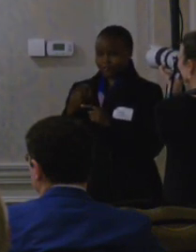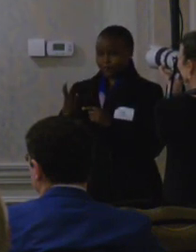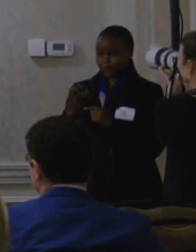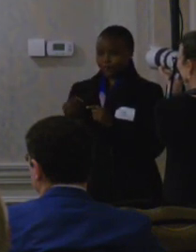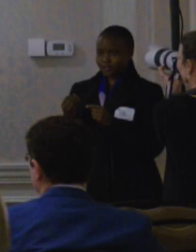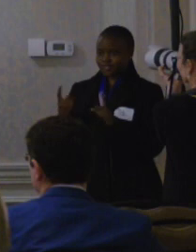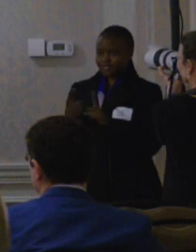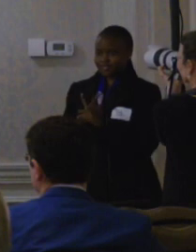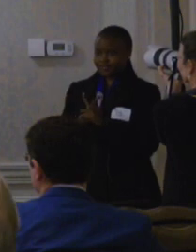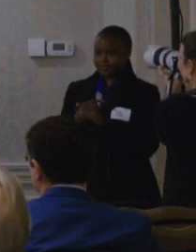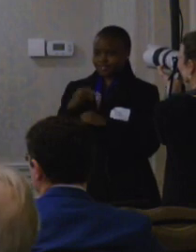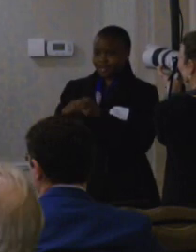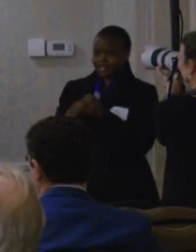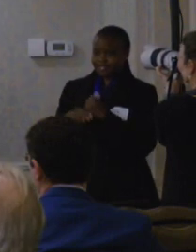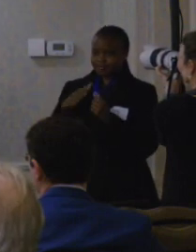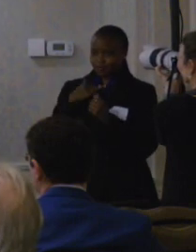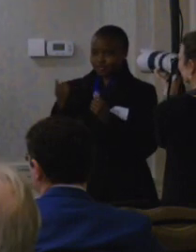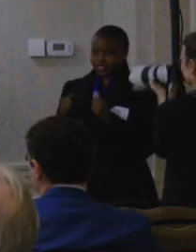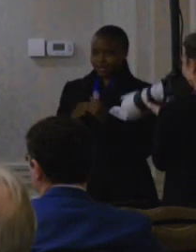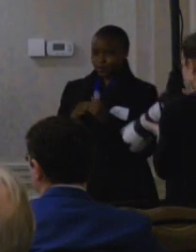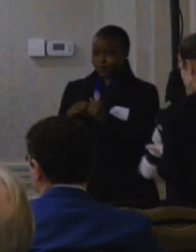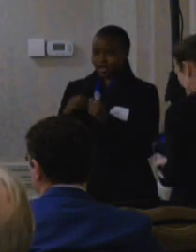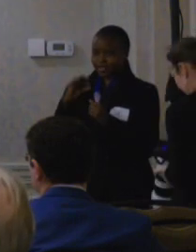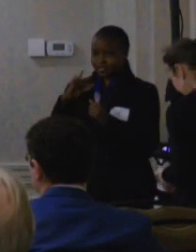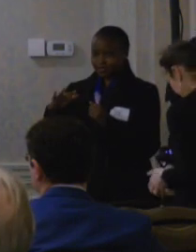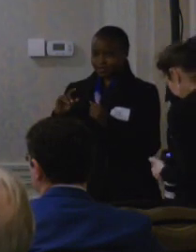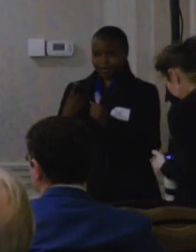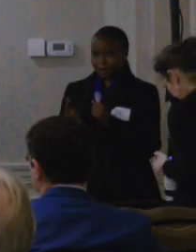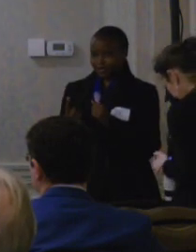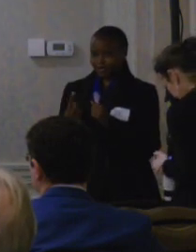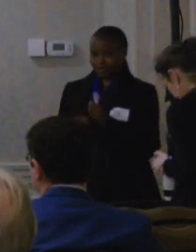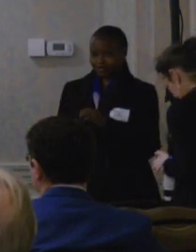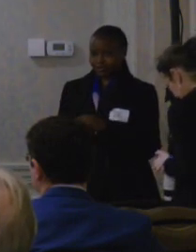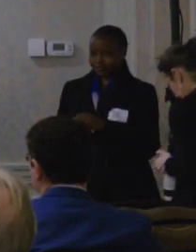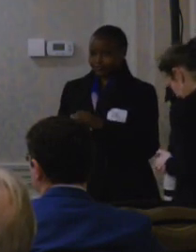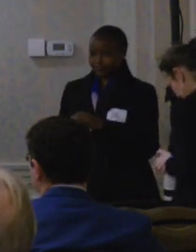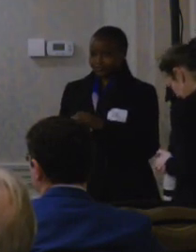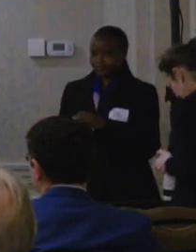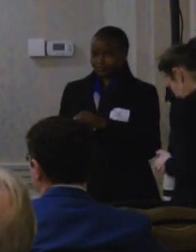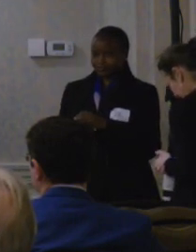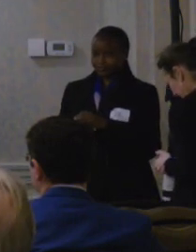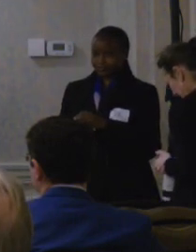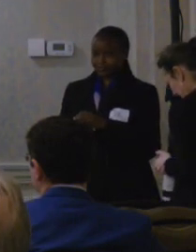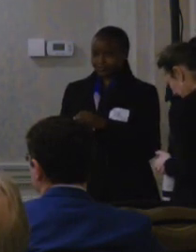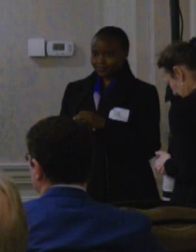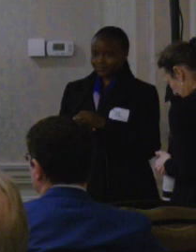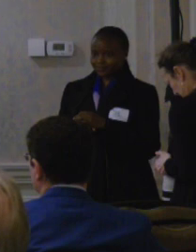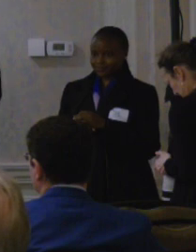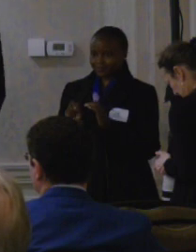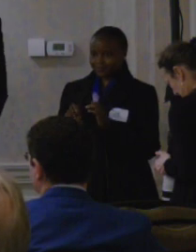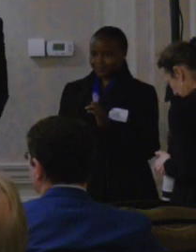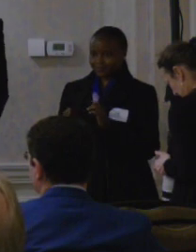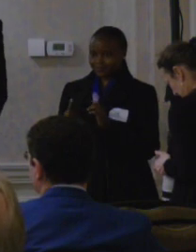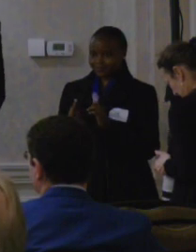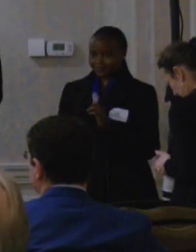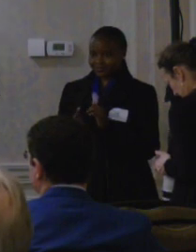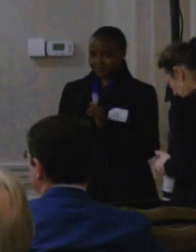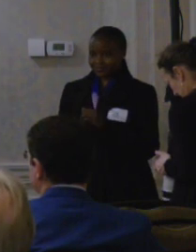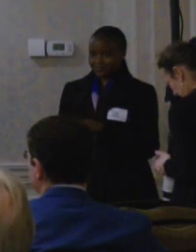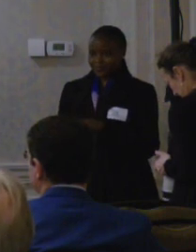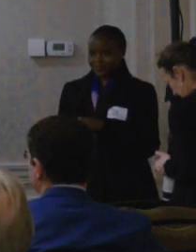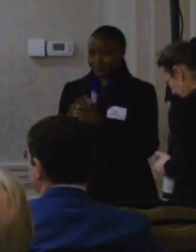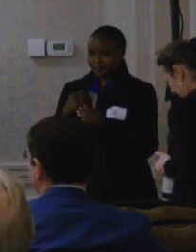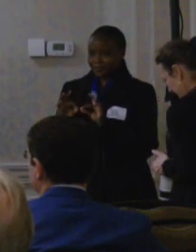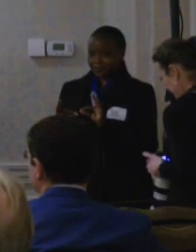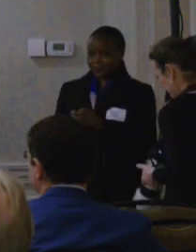different countries. This includes both qualitative and quantitative studies, with high concentrations in